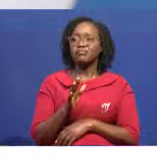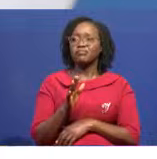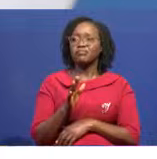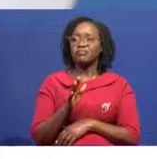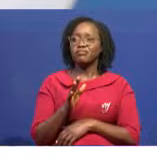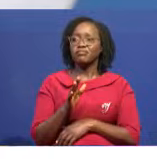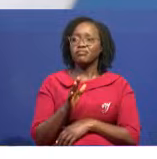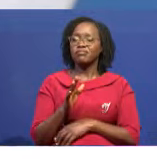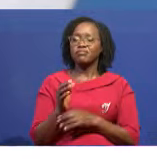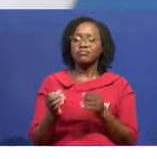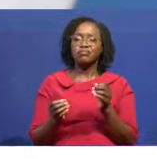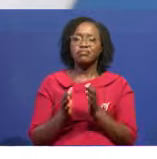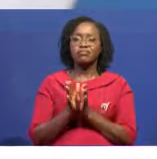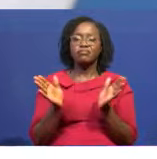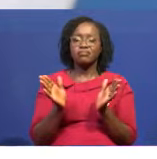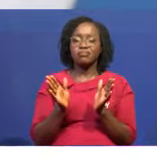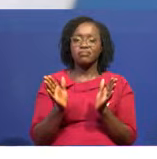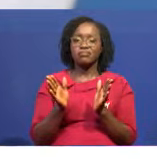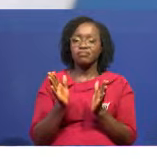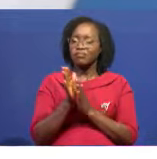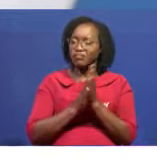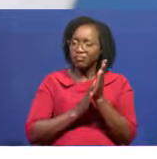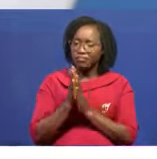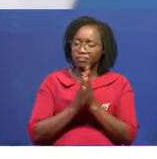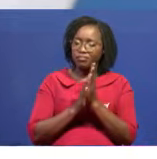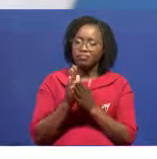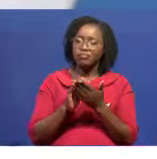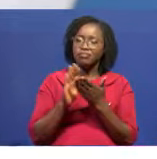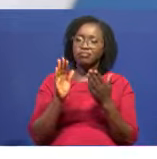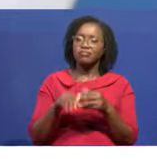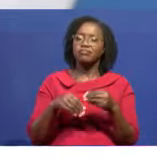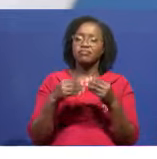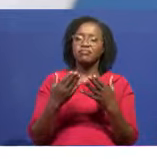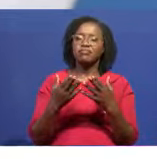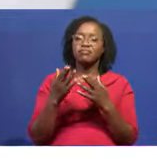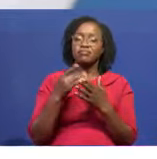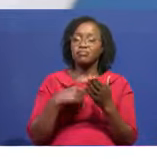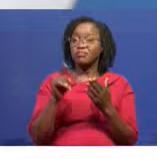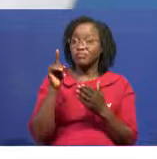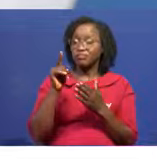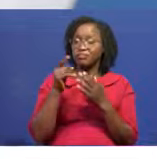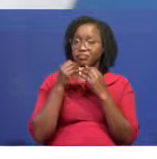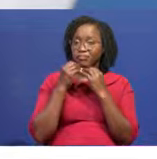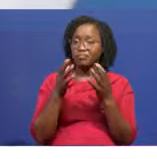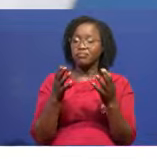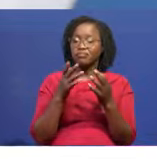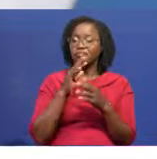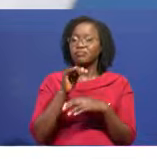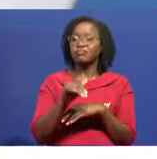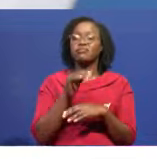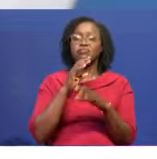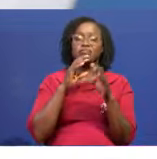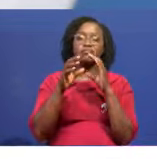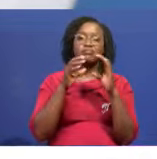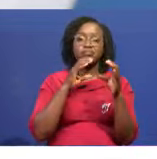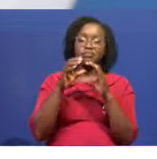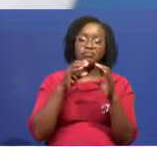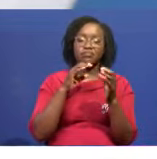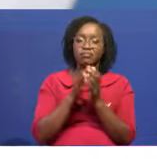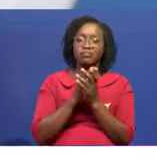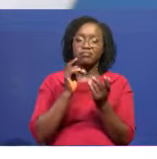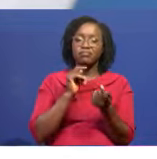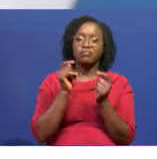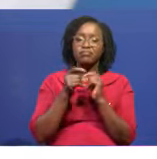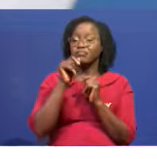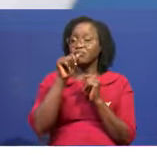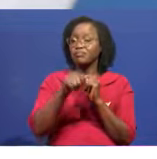to come out more openly and more aggressively by giving Kenyans the right information so that the conversation can